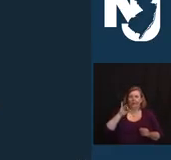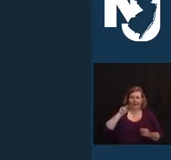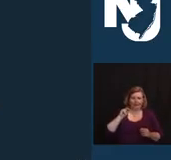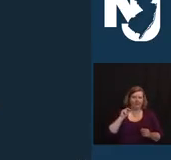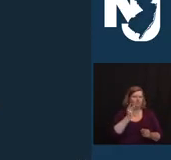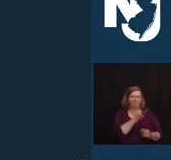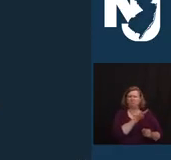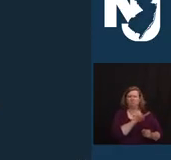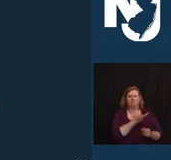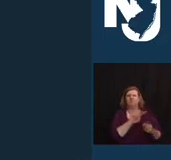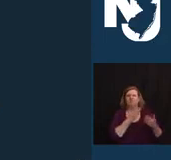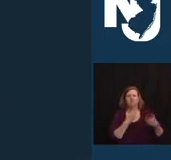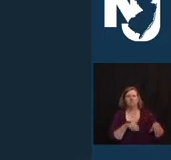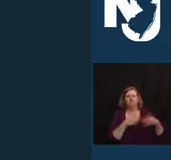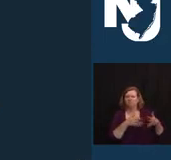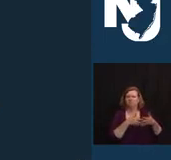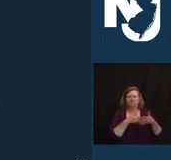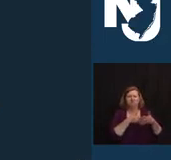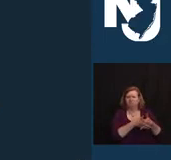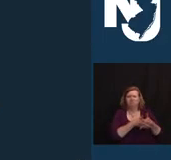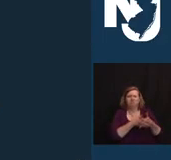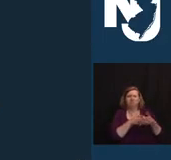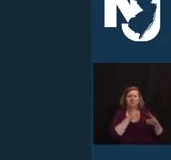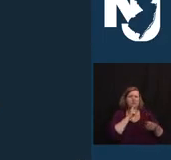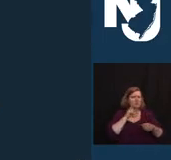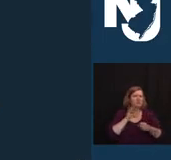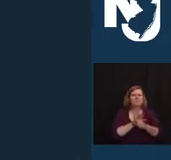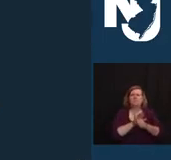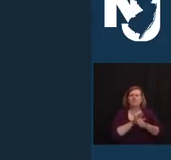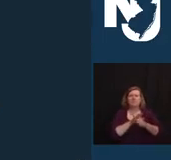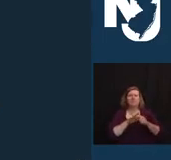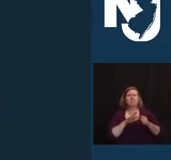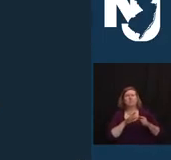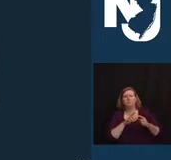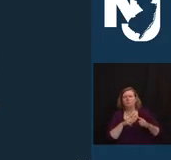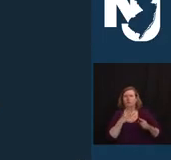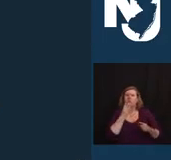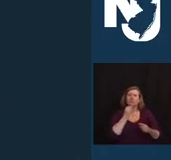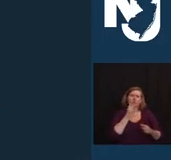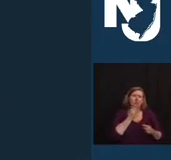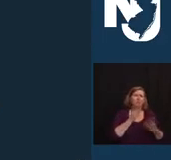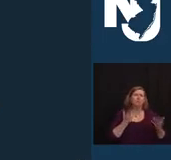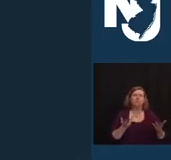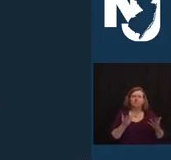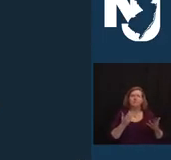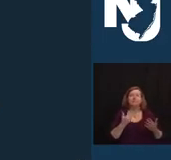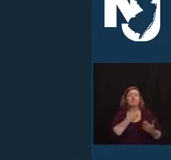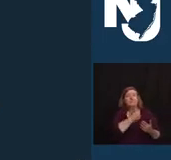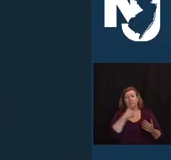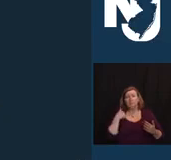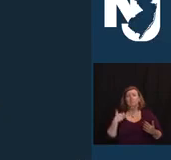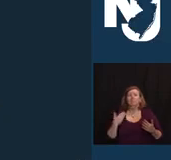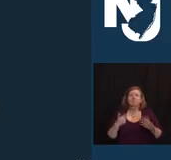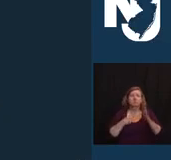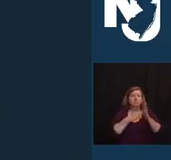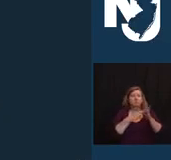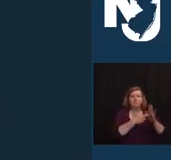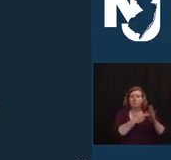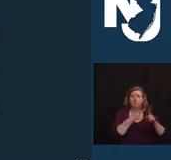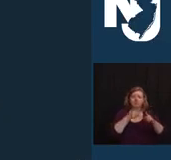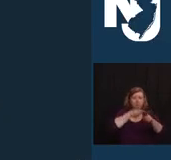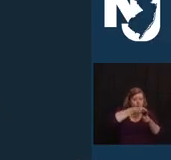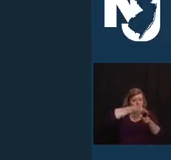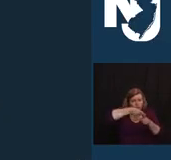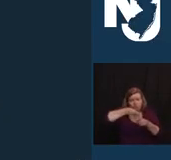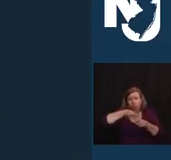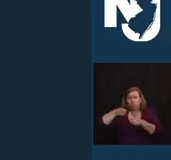Jersey, hailing from the worlds of business, journalism, music, diplomacy, government service, and community engagement, technology, medicine, academia, and